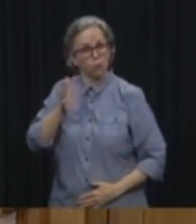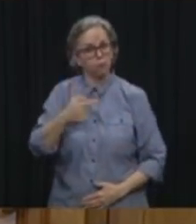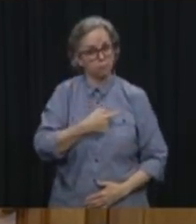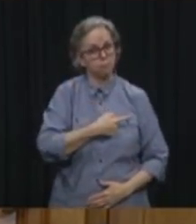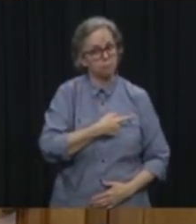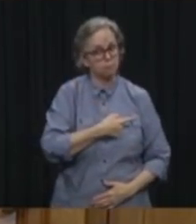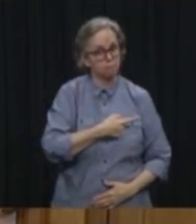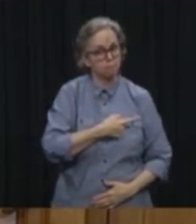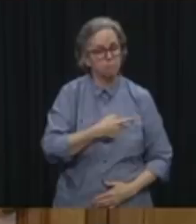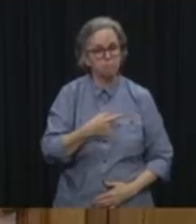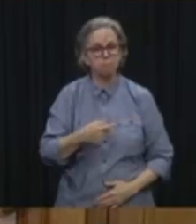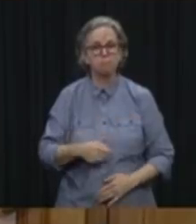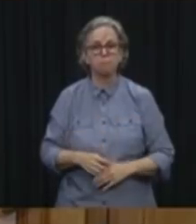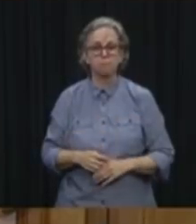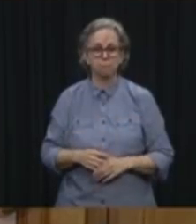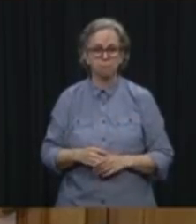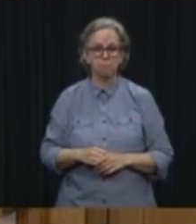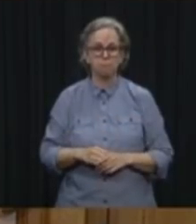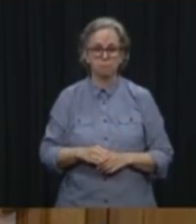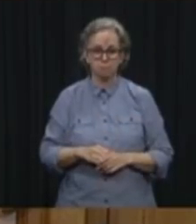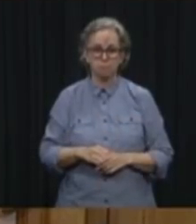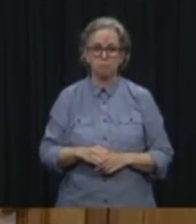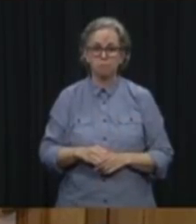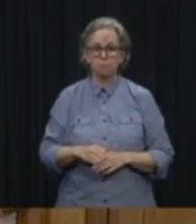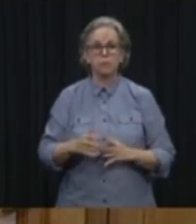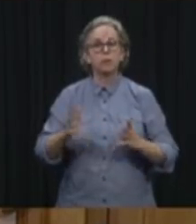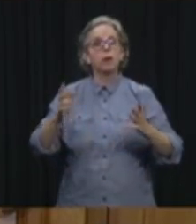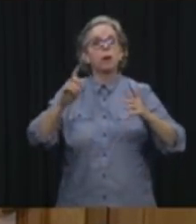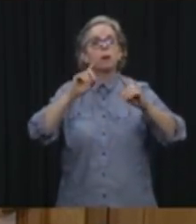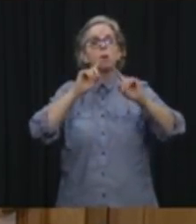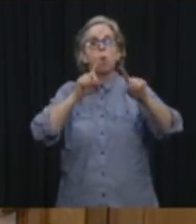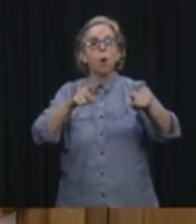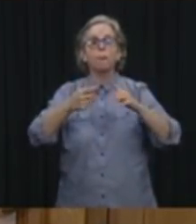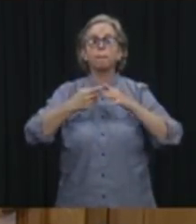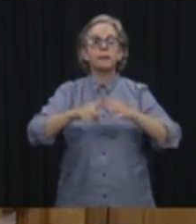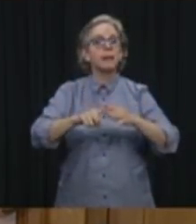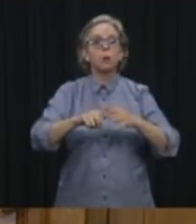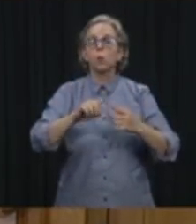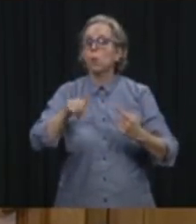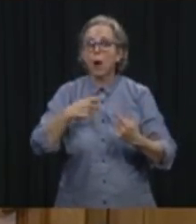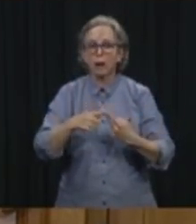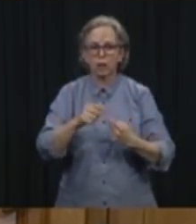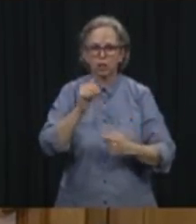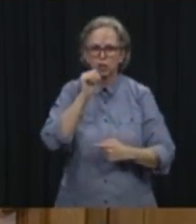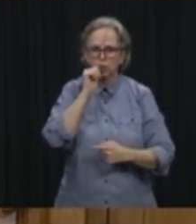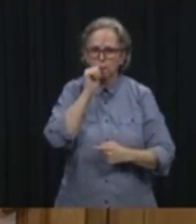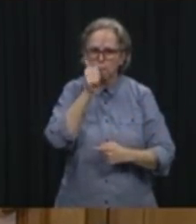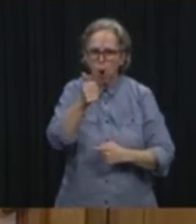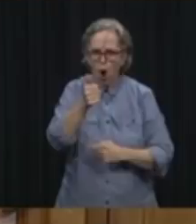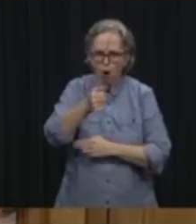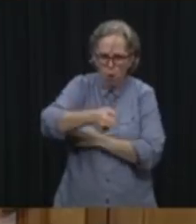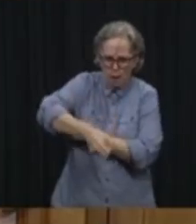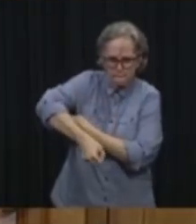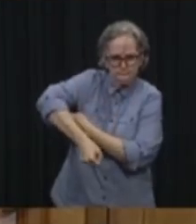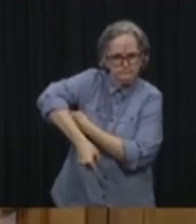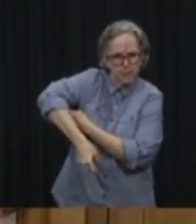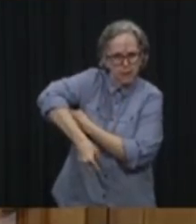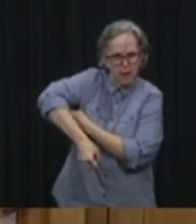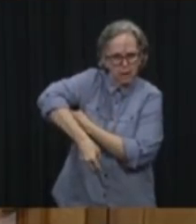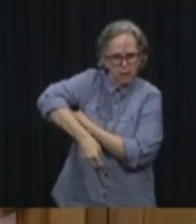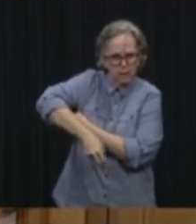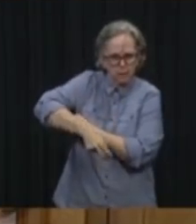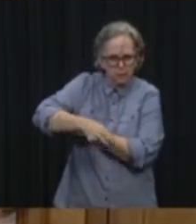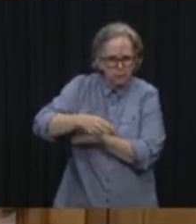The order will go into effect tomorrow night at midnight. So at actually